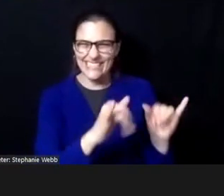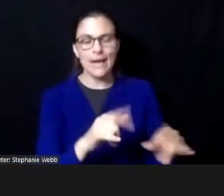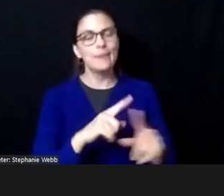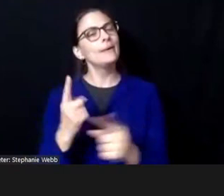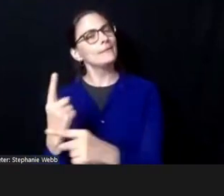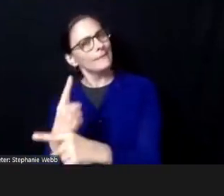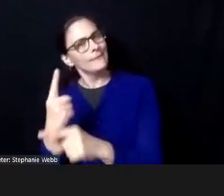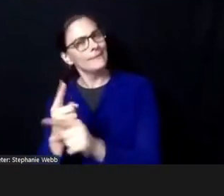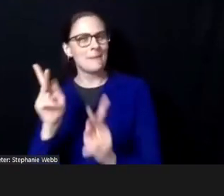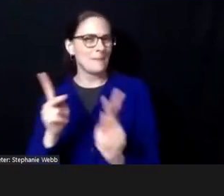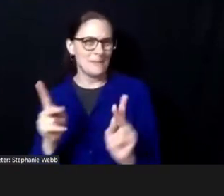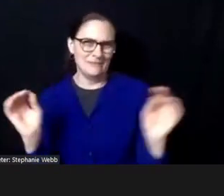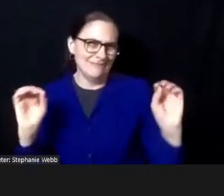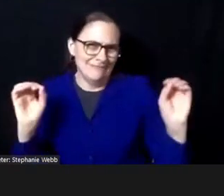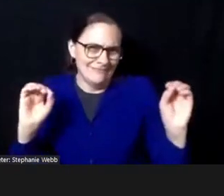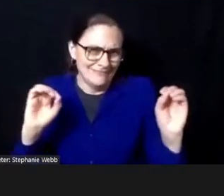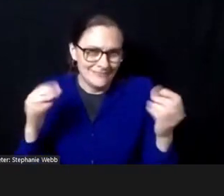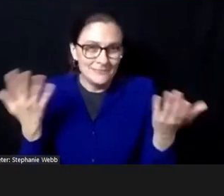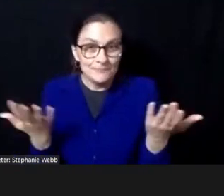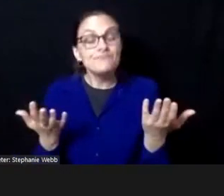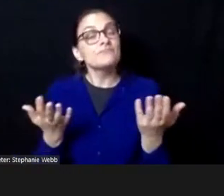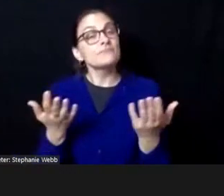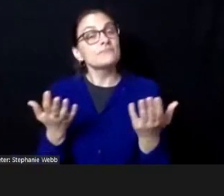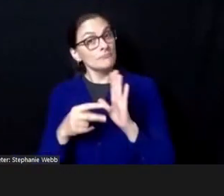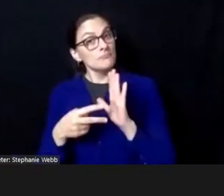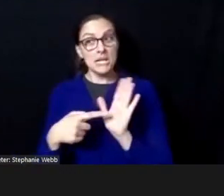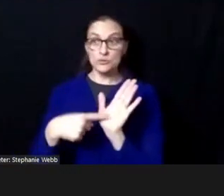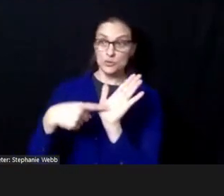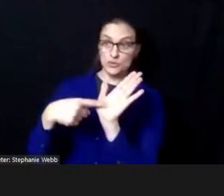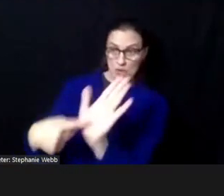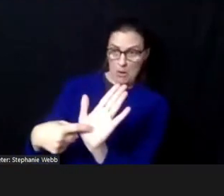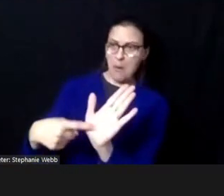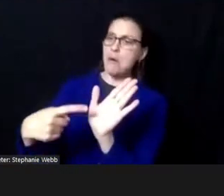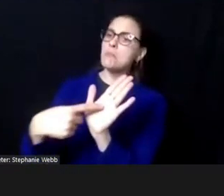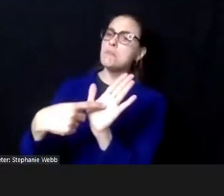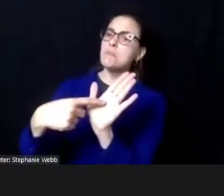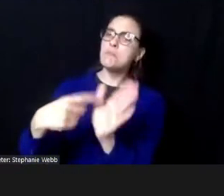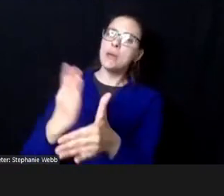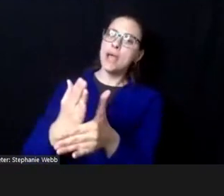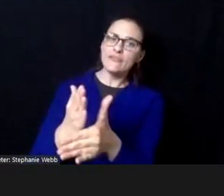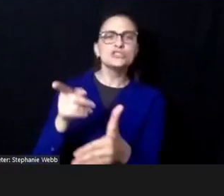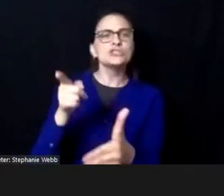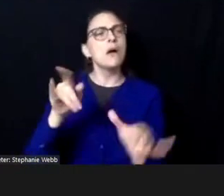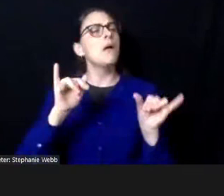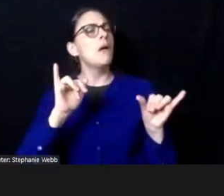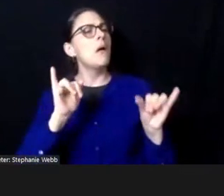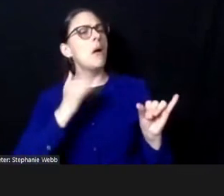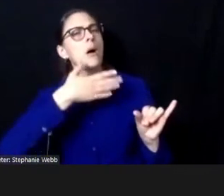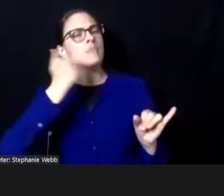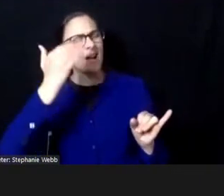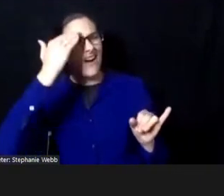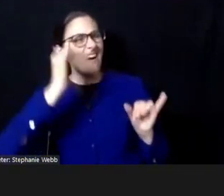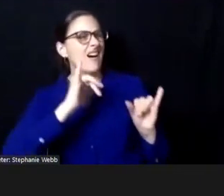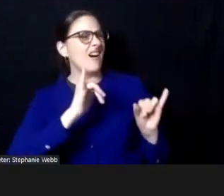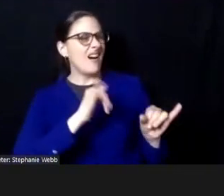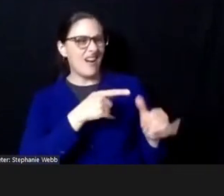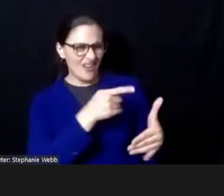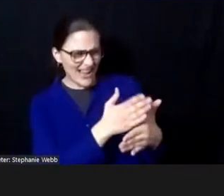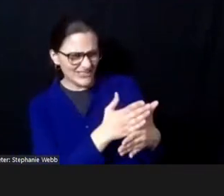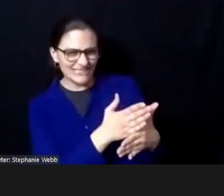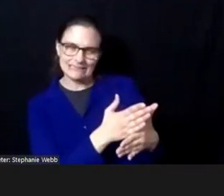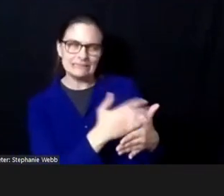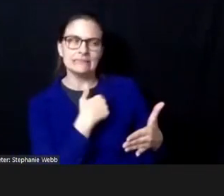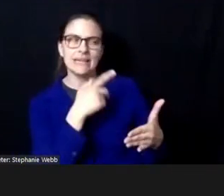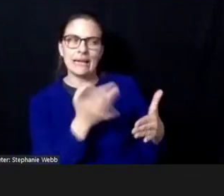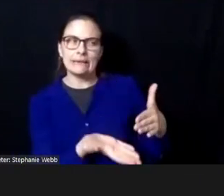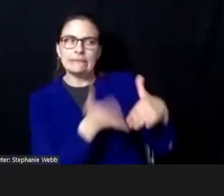not, like, things are slow for them, they can make, without running a bunch of speed tests, they can be like, okay, I guess I need more. So it's gonna make more